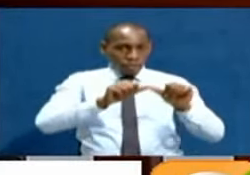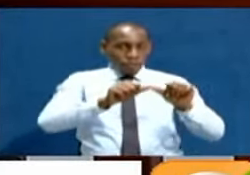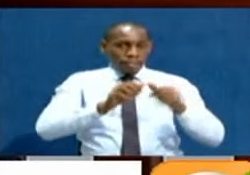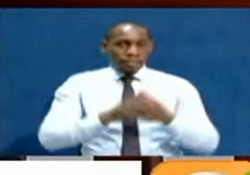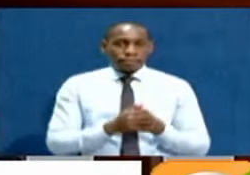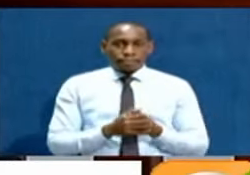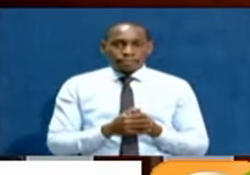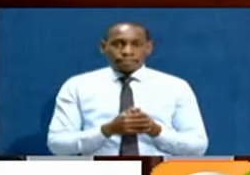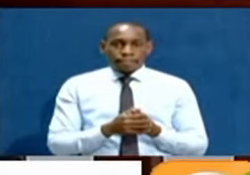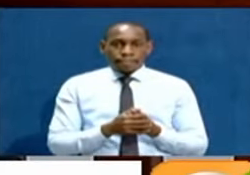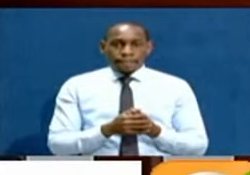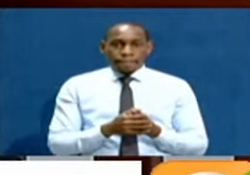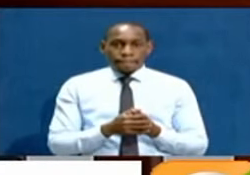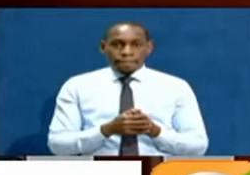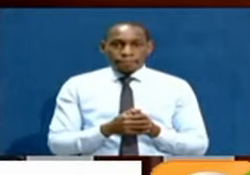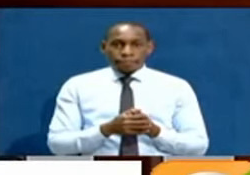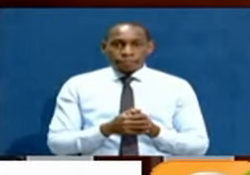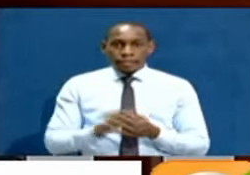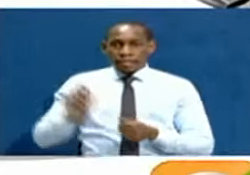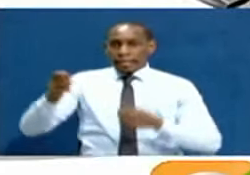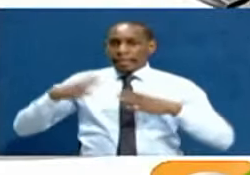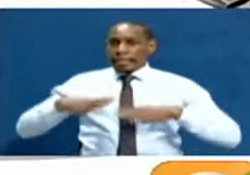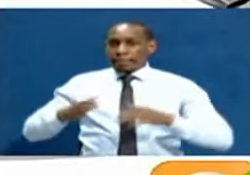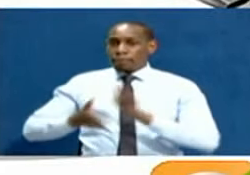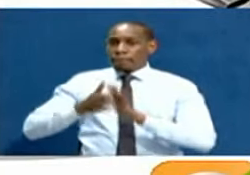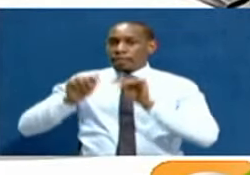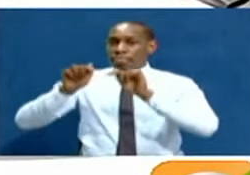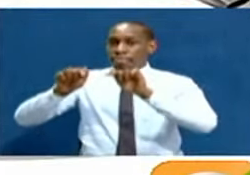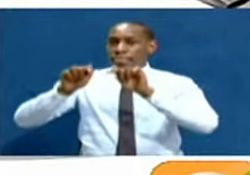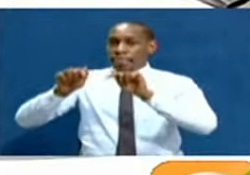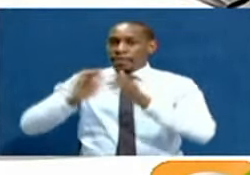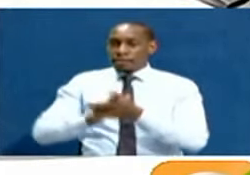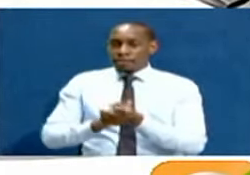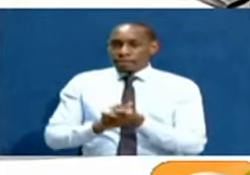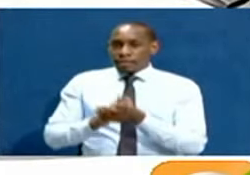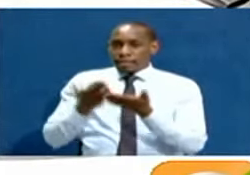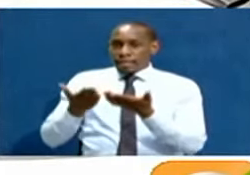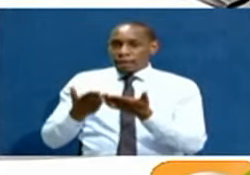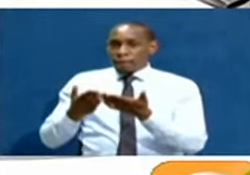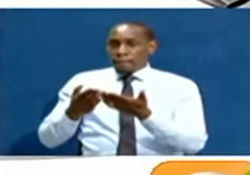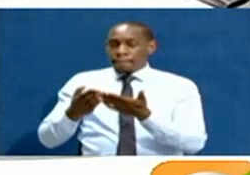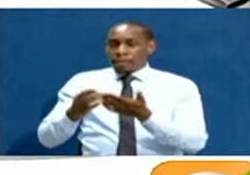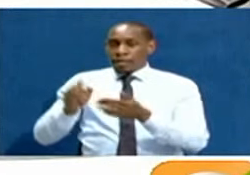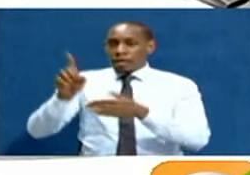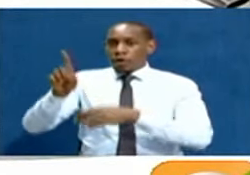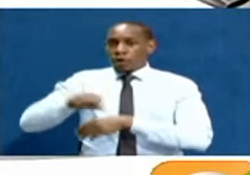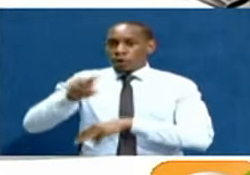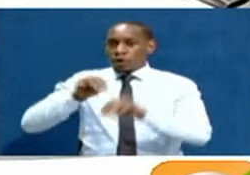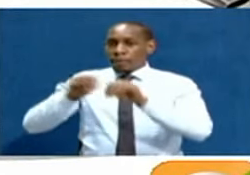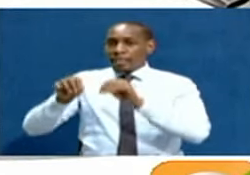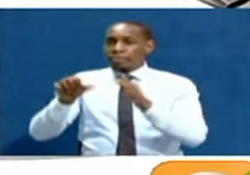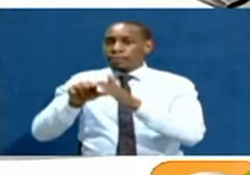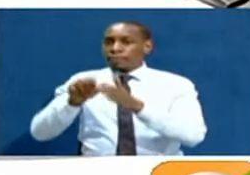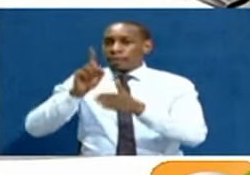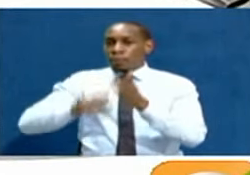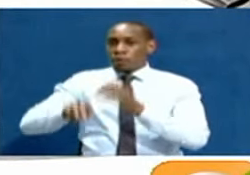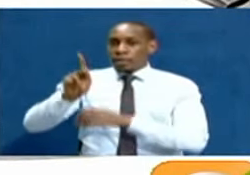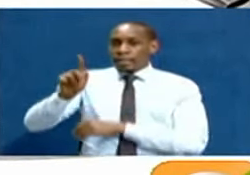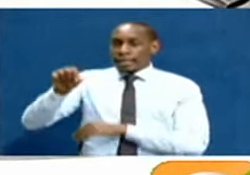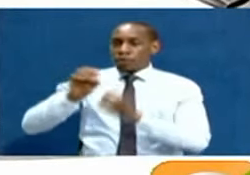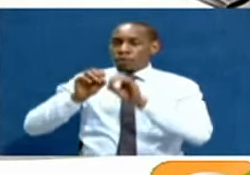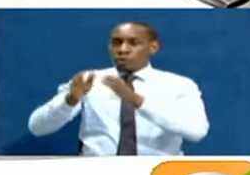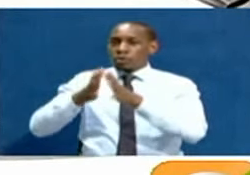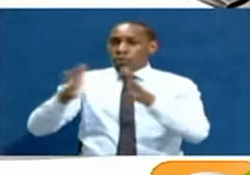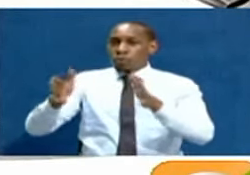going, whether you like it or not. You know, Kenyans are quick to criticize, and they say, what is this? Is this mismanagement, or what's going on at KQ? Such a big